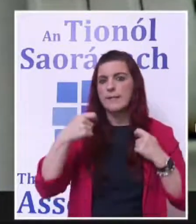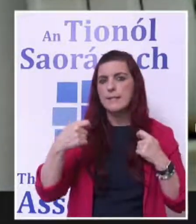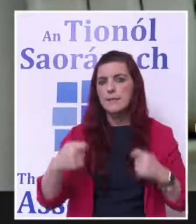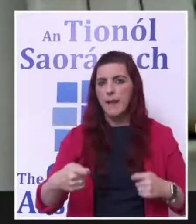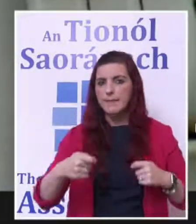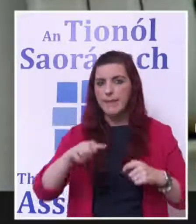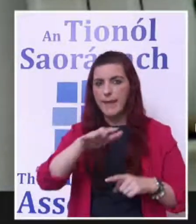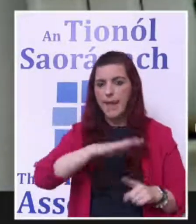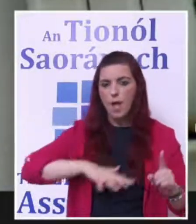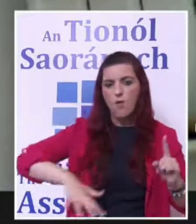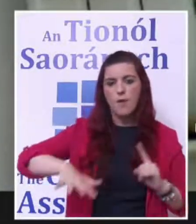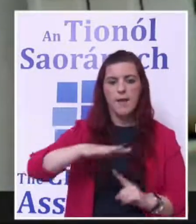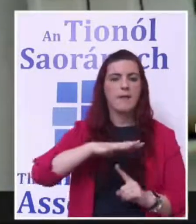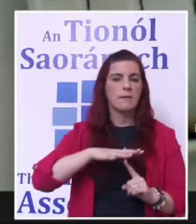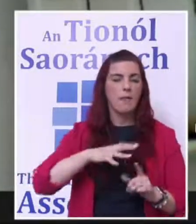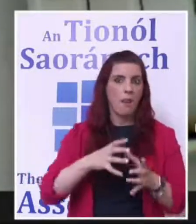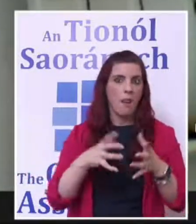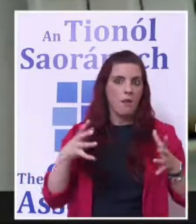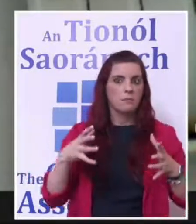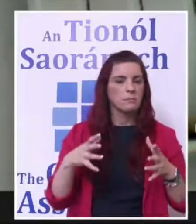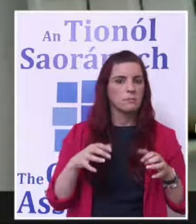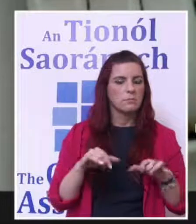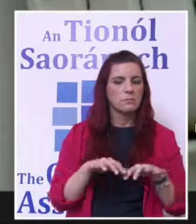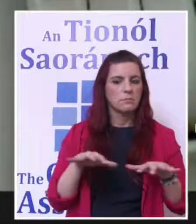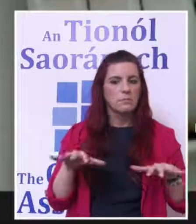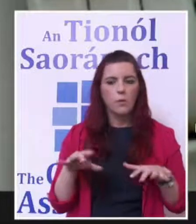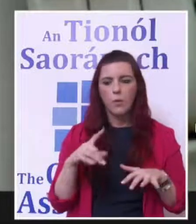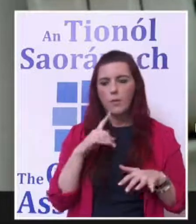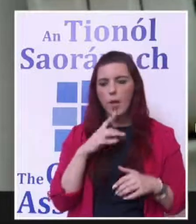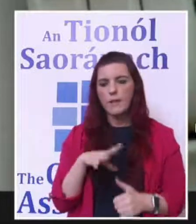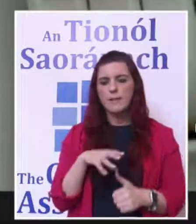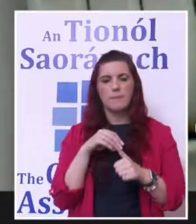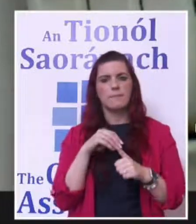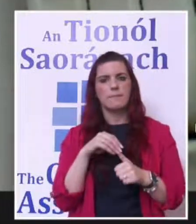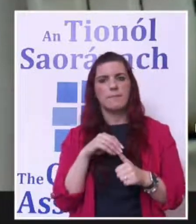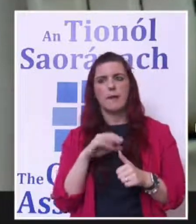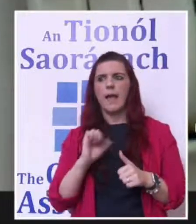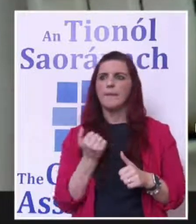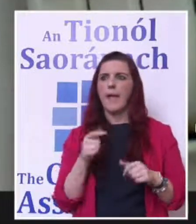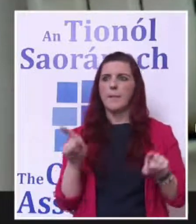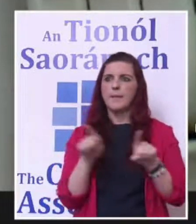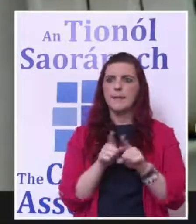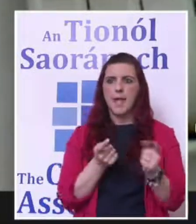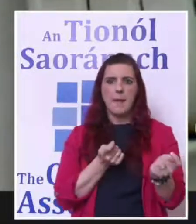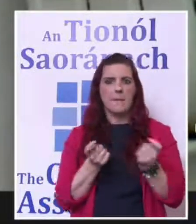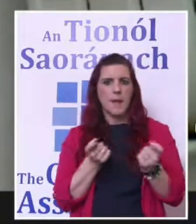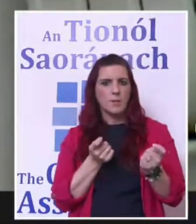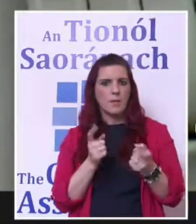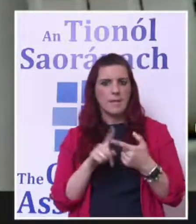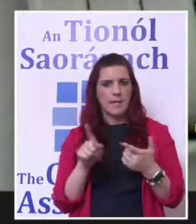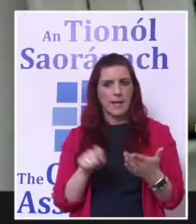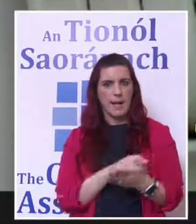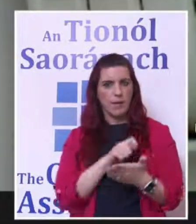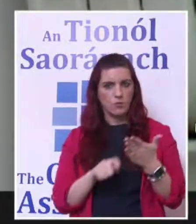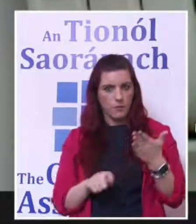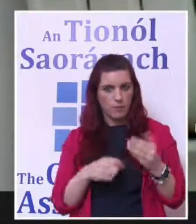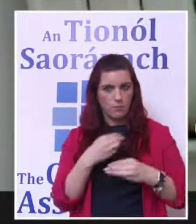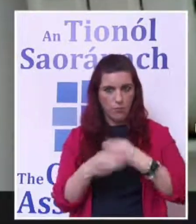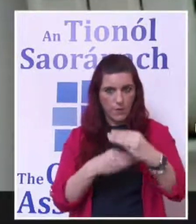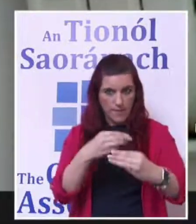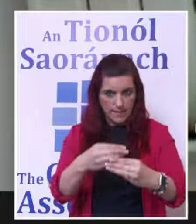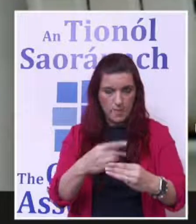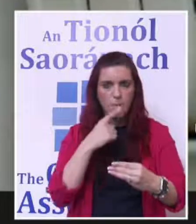area quite substantially, but essentially kept the same management and electoral process in